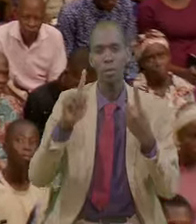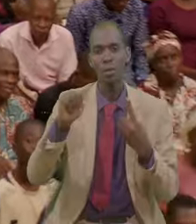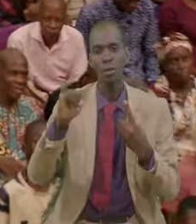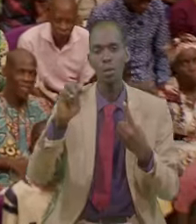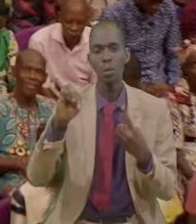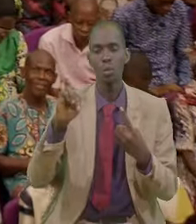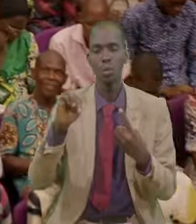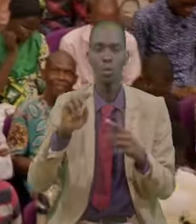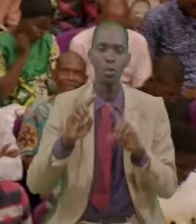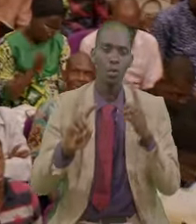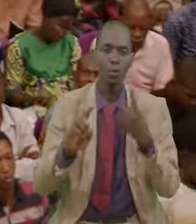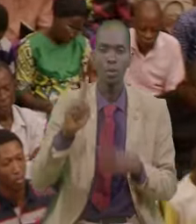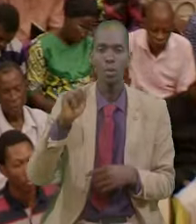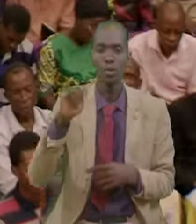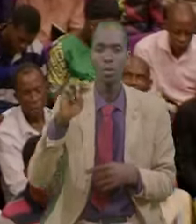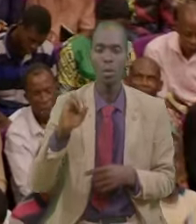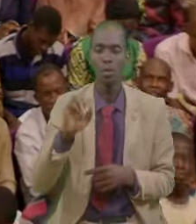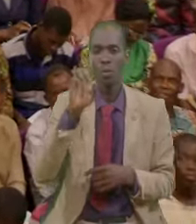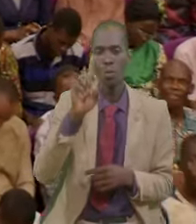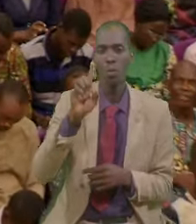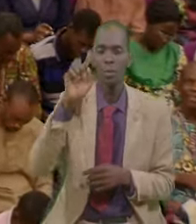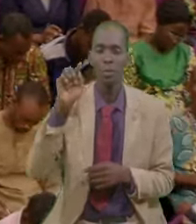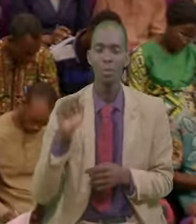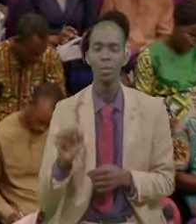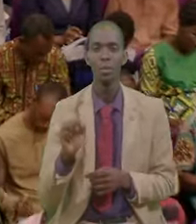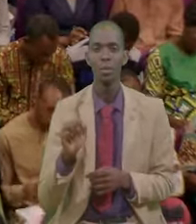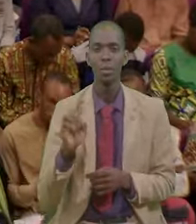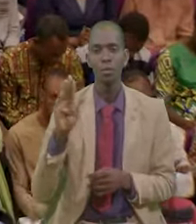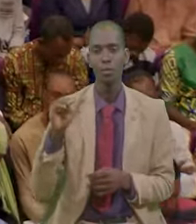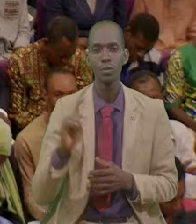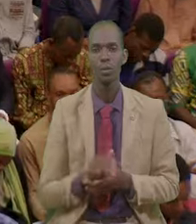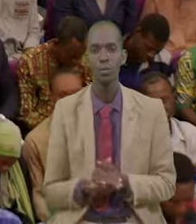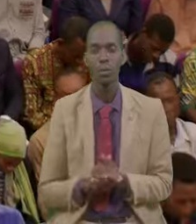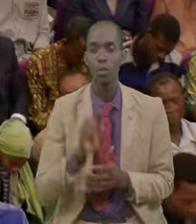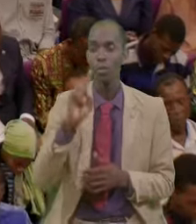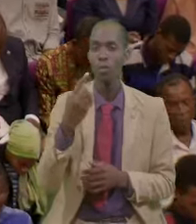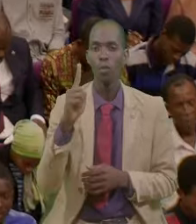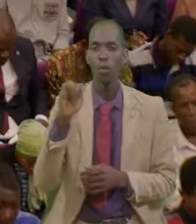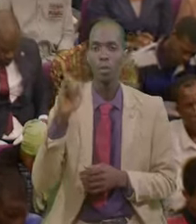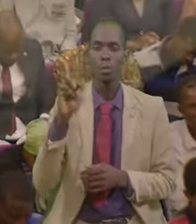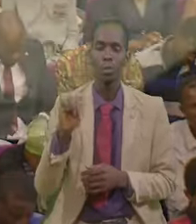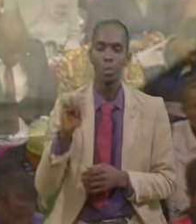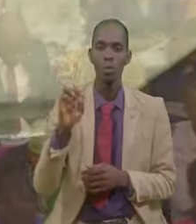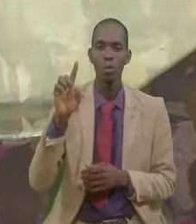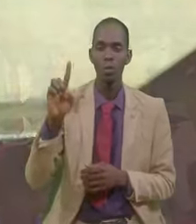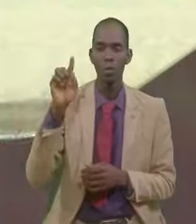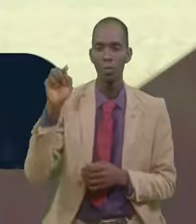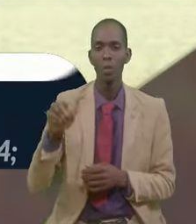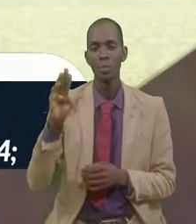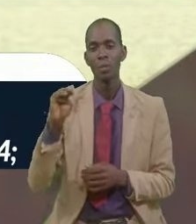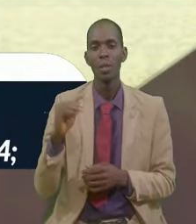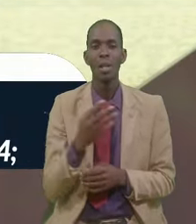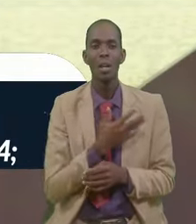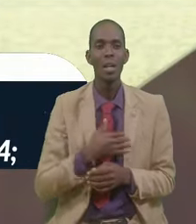chapter 1. 1 Timothy chapter 1, I'm reading from verse 14. 1 Timothy chapter 1, verse 14. And